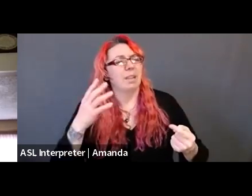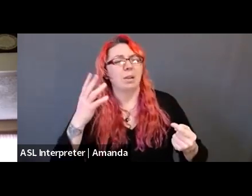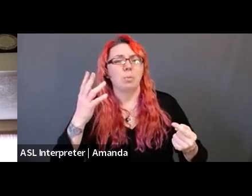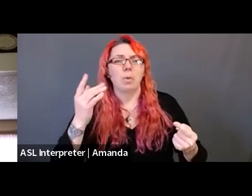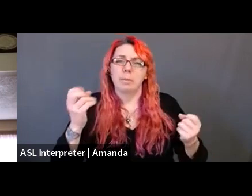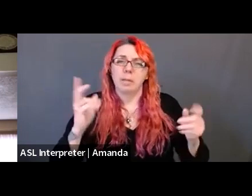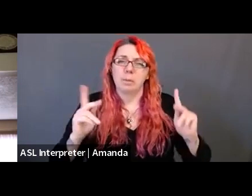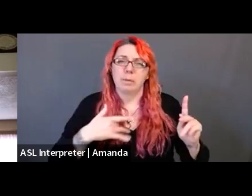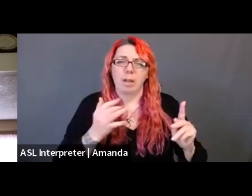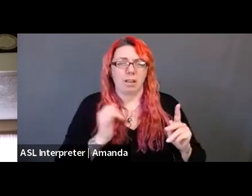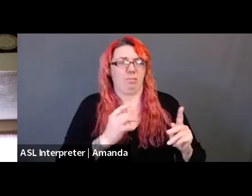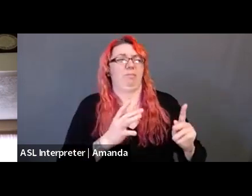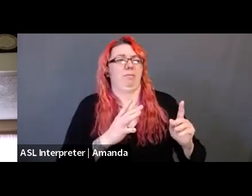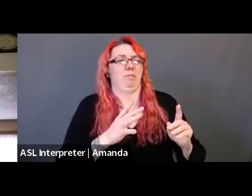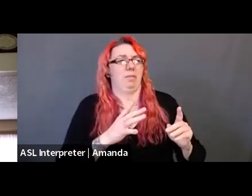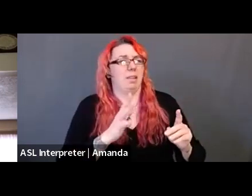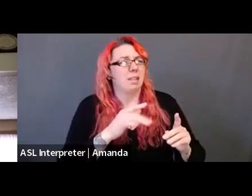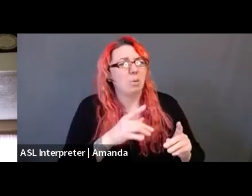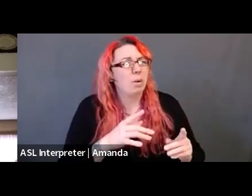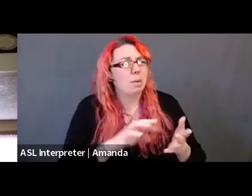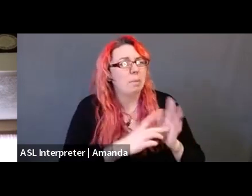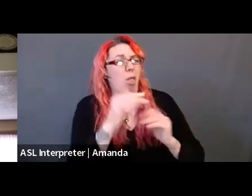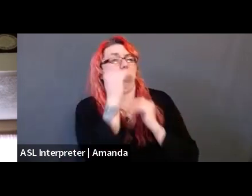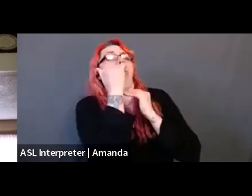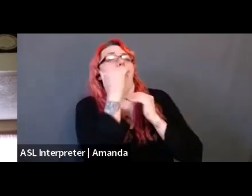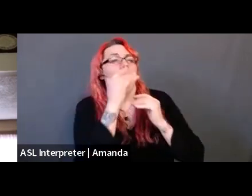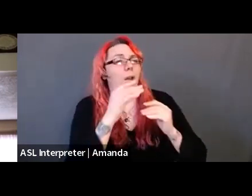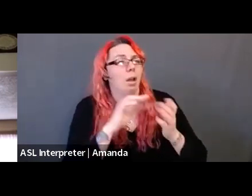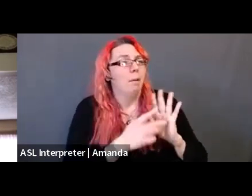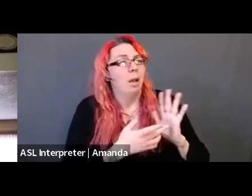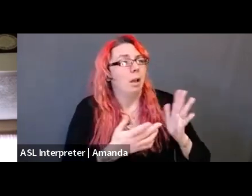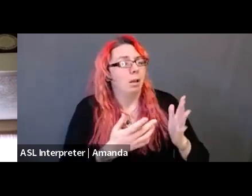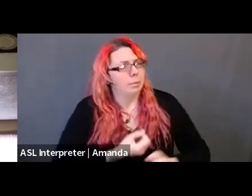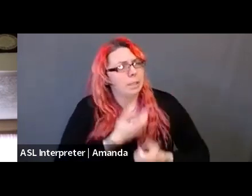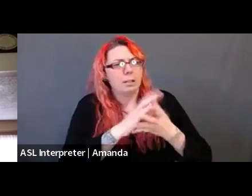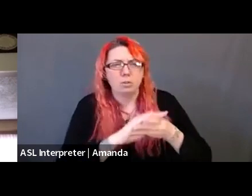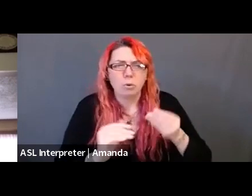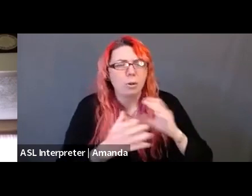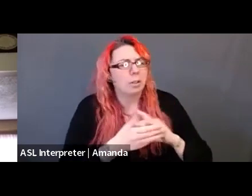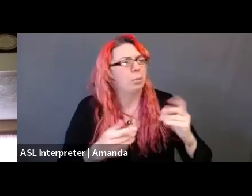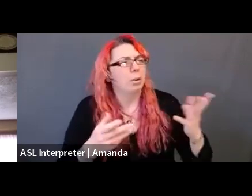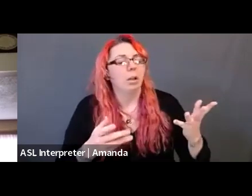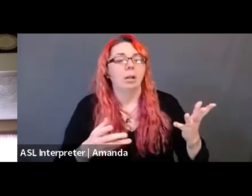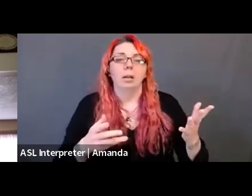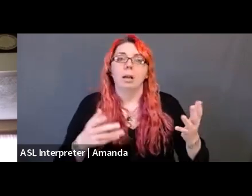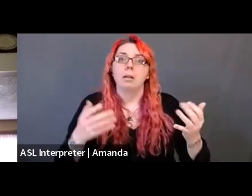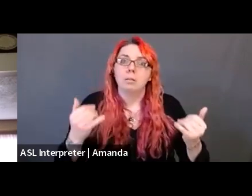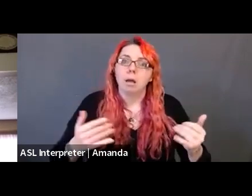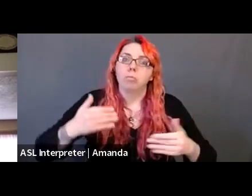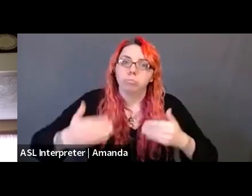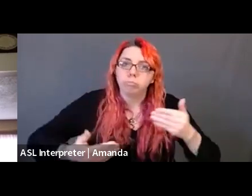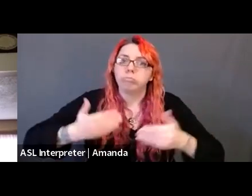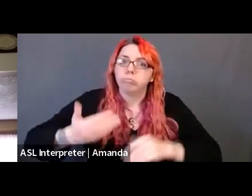and that in fact, theater and all, and what we do shouldn't be safe, because we're telling stories that people learn from when it's even much